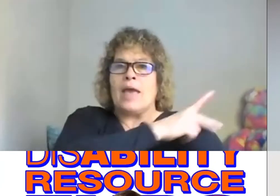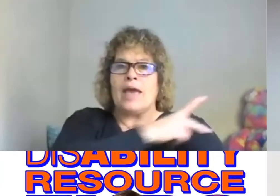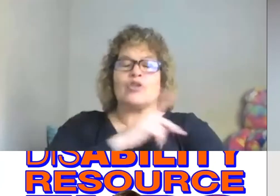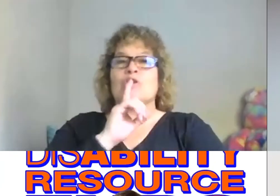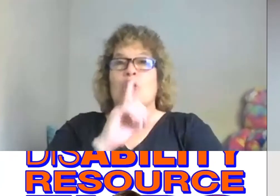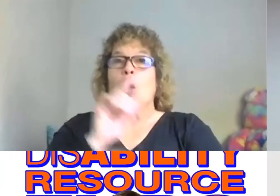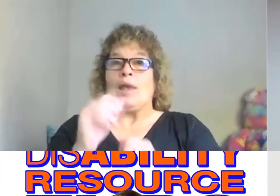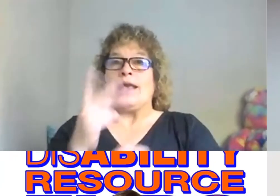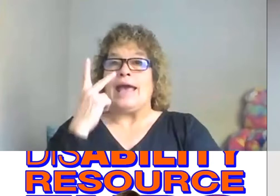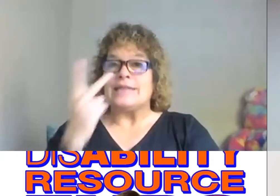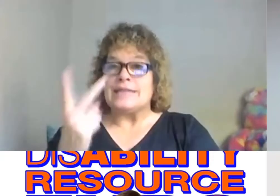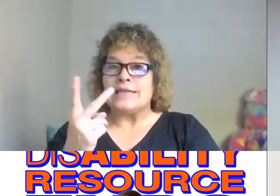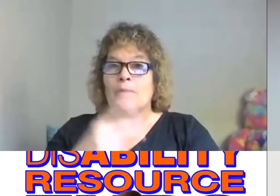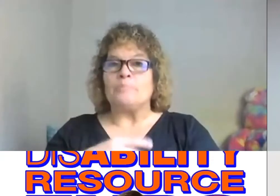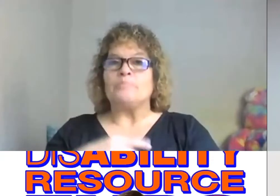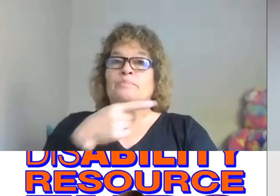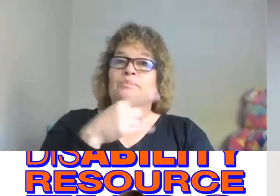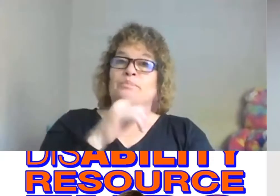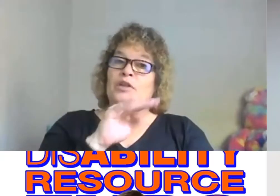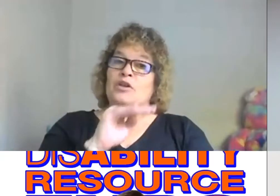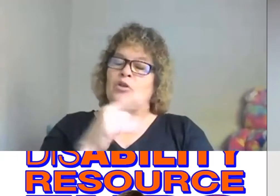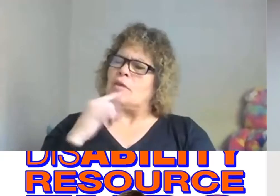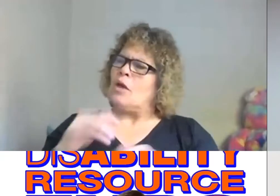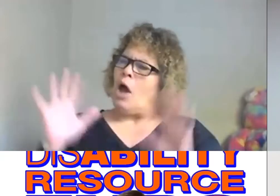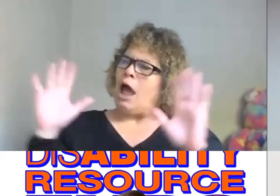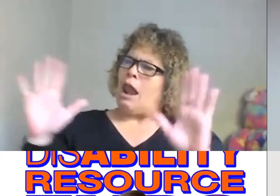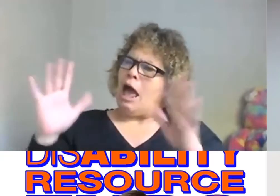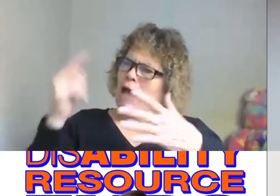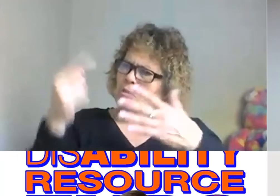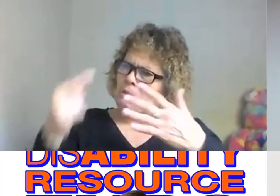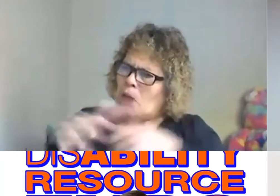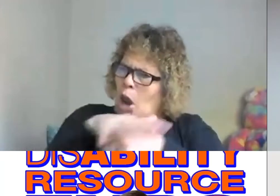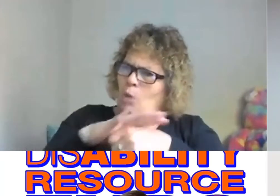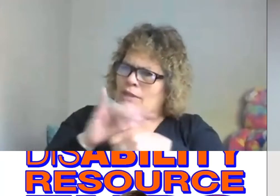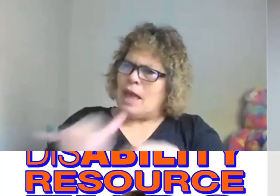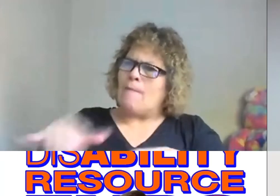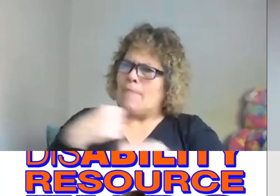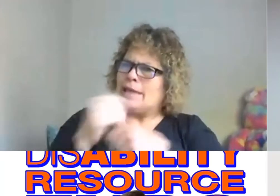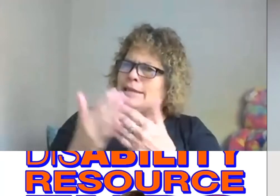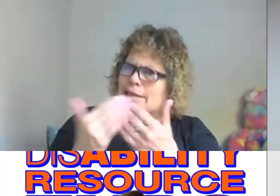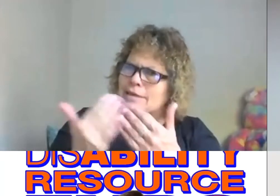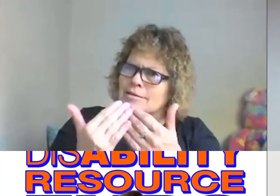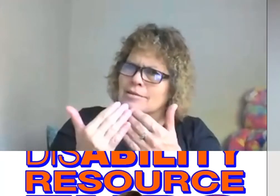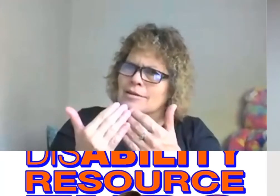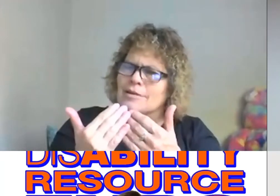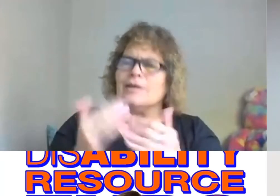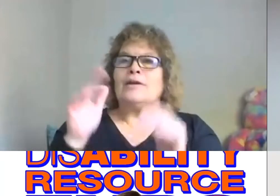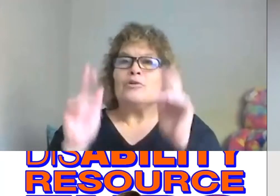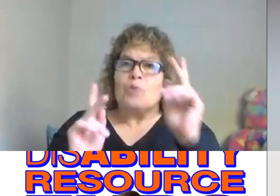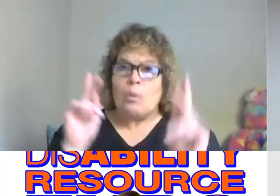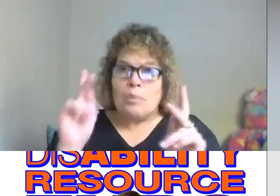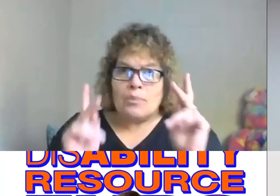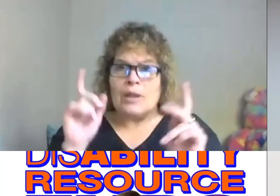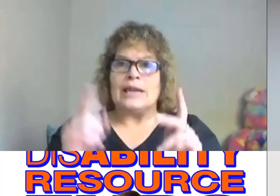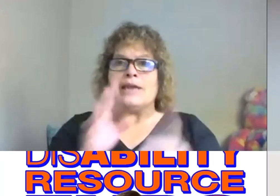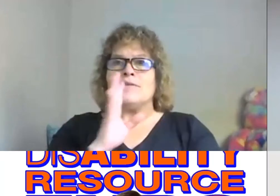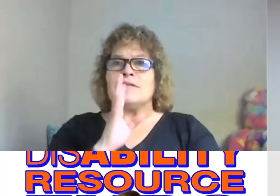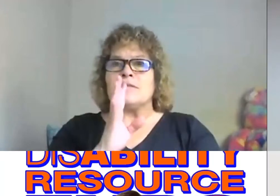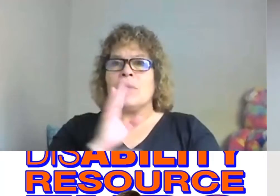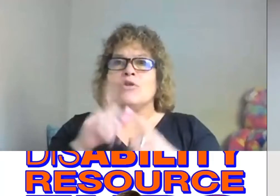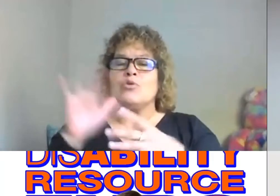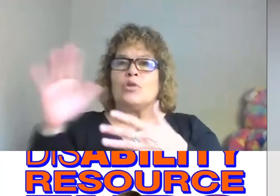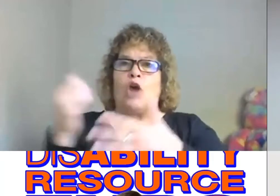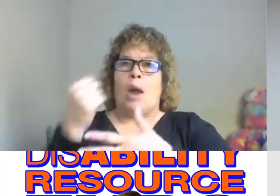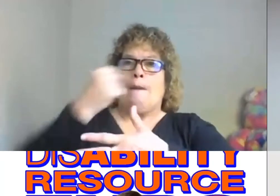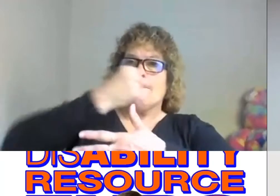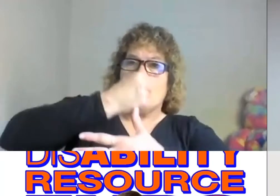them. Right. Wow. All of those locations make it super convenient. So folks just really need to speak with their primary